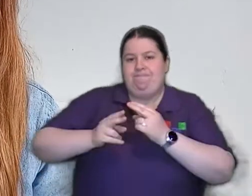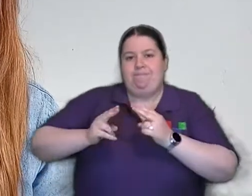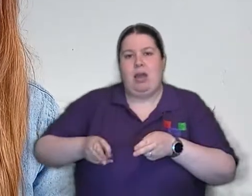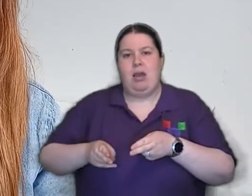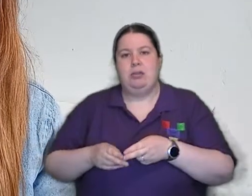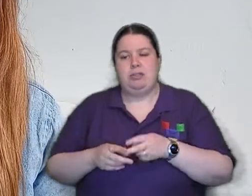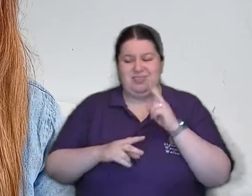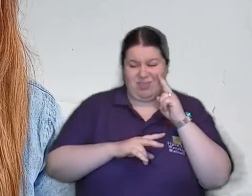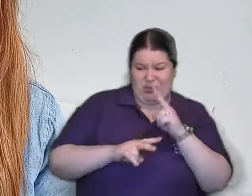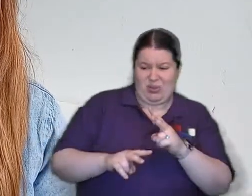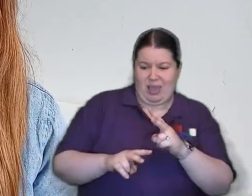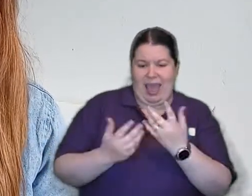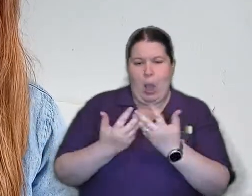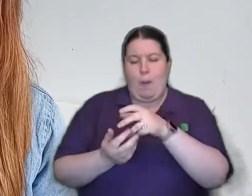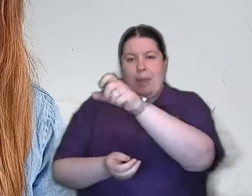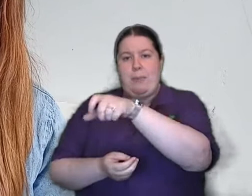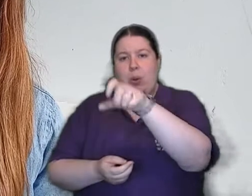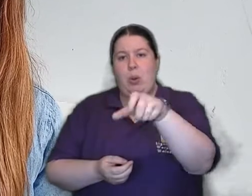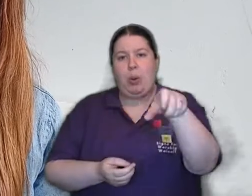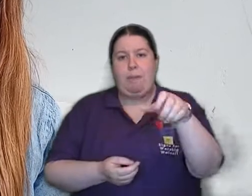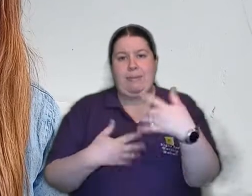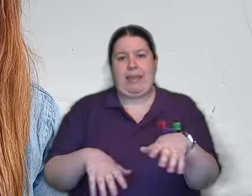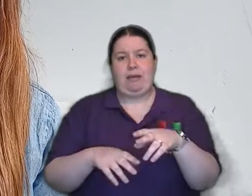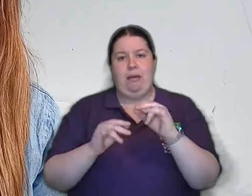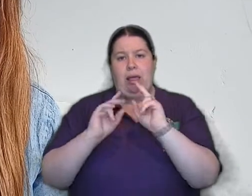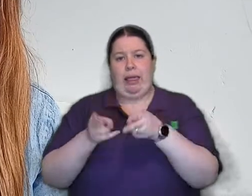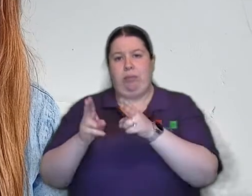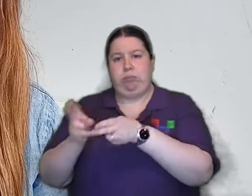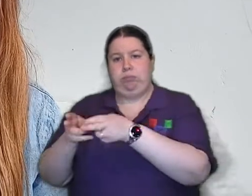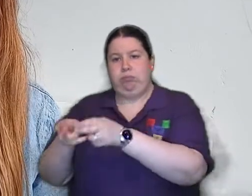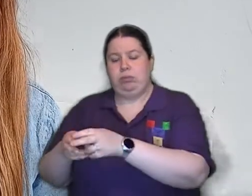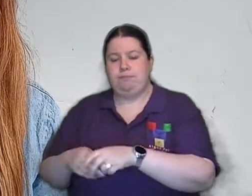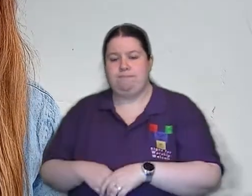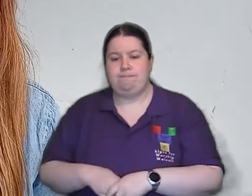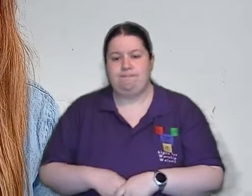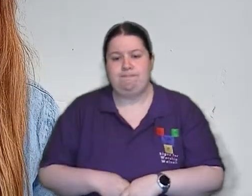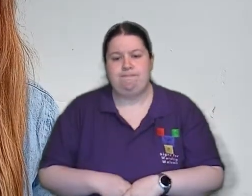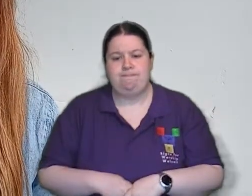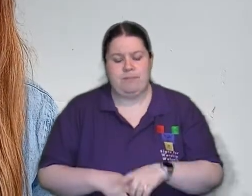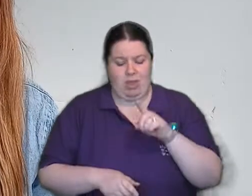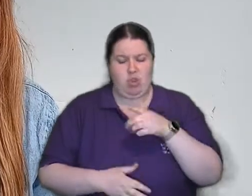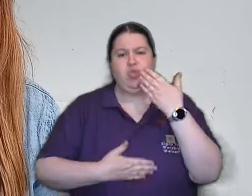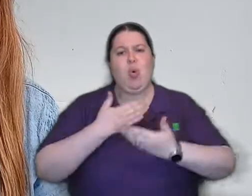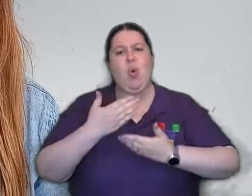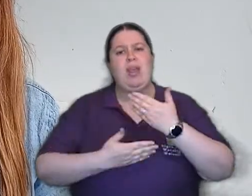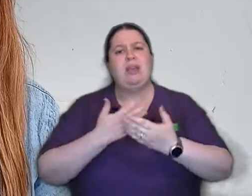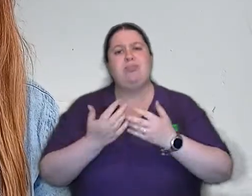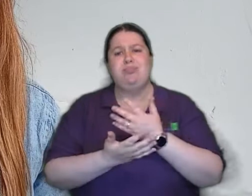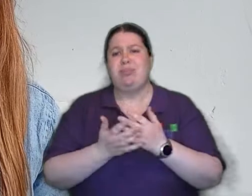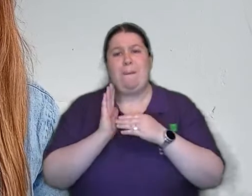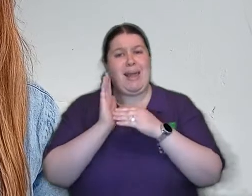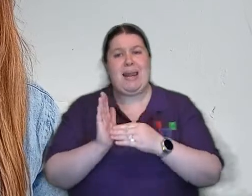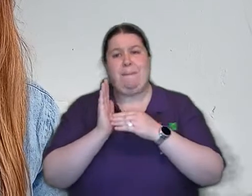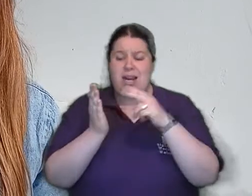hours after giving birth, and the systematic execution of their fellow prisoners. Corrie ten Boom's story